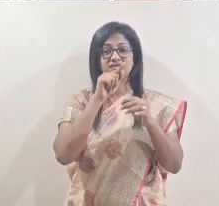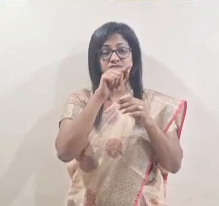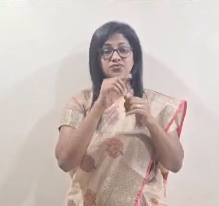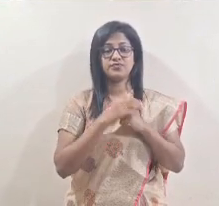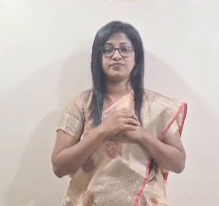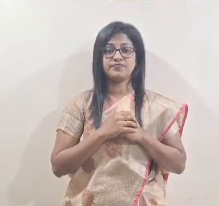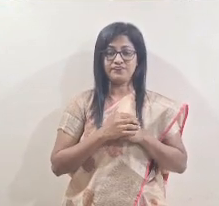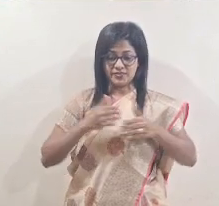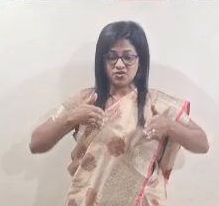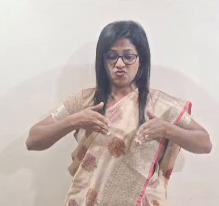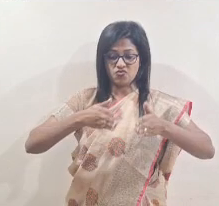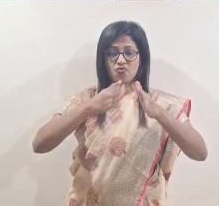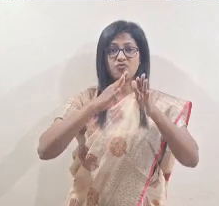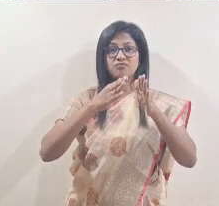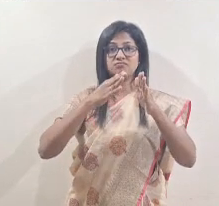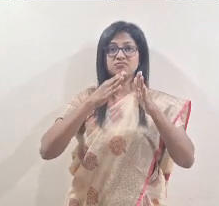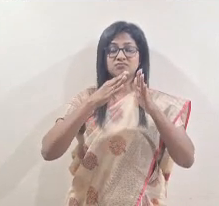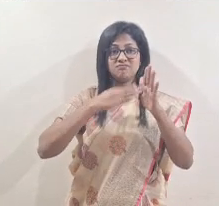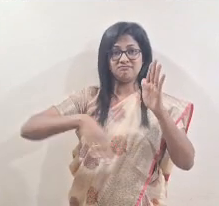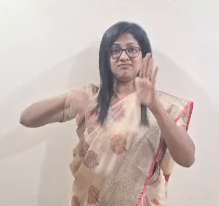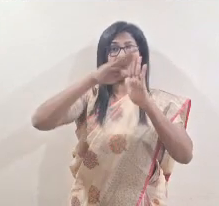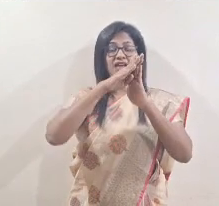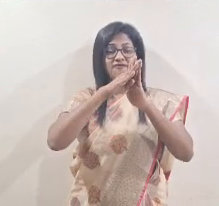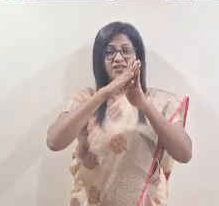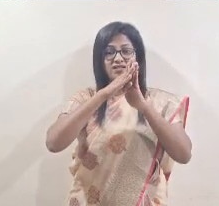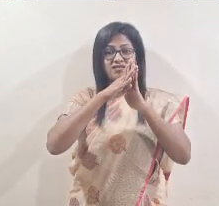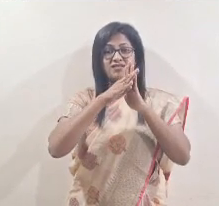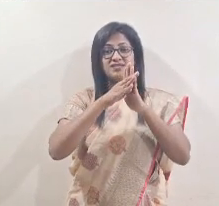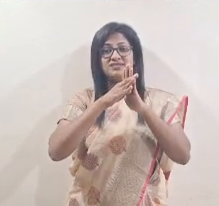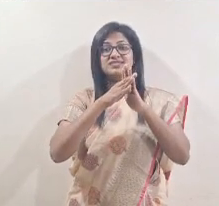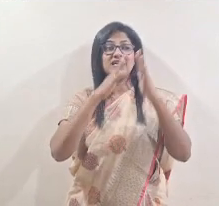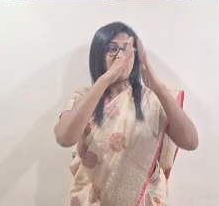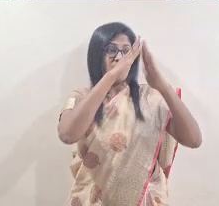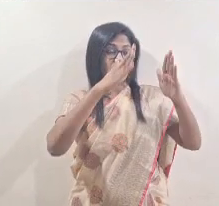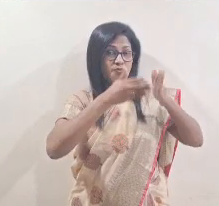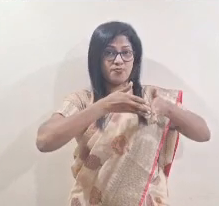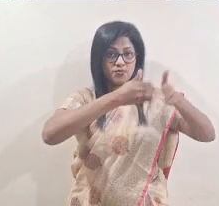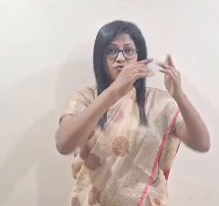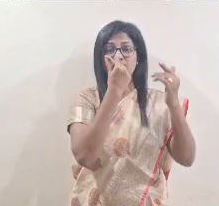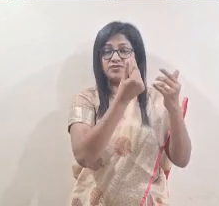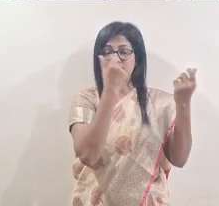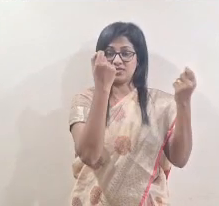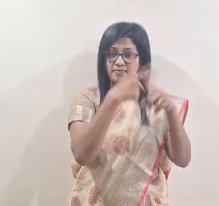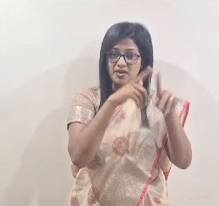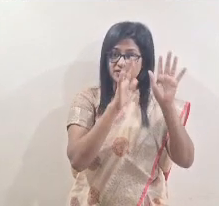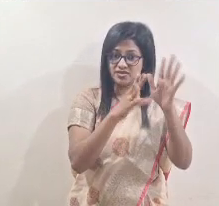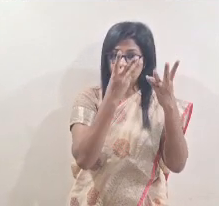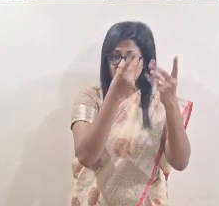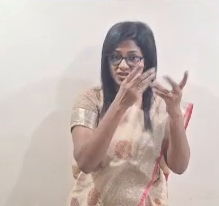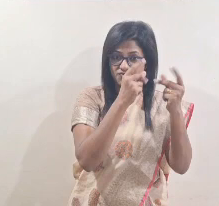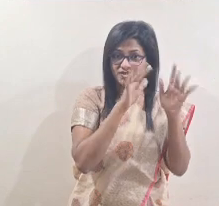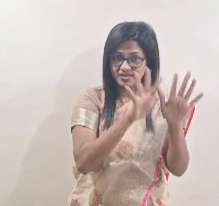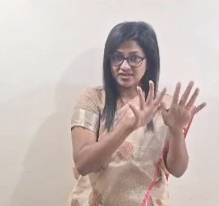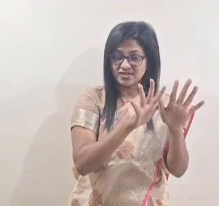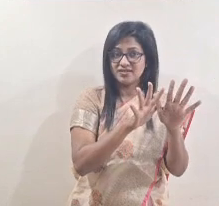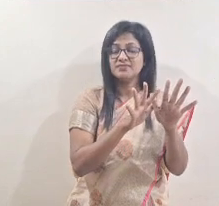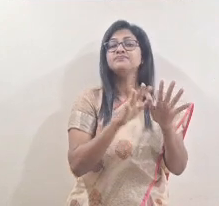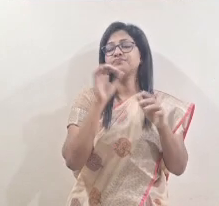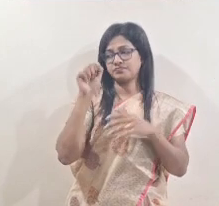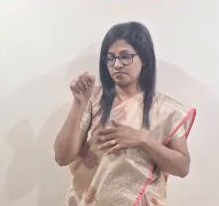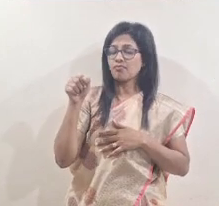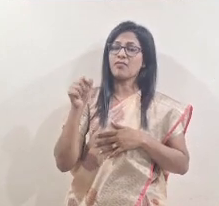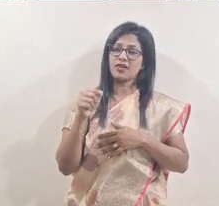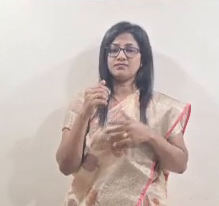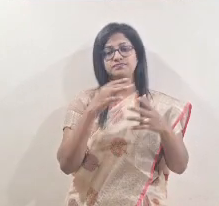of the roads which have been considered. Have you also considered the residential roads in this while calculating the road density? Yes,